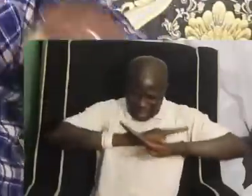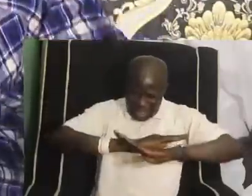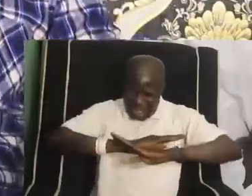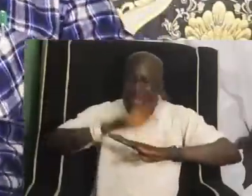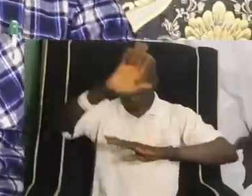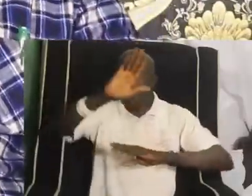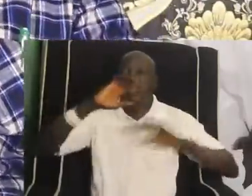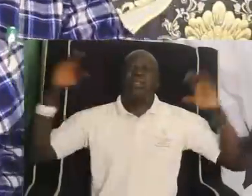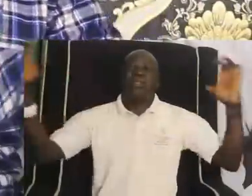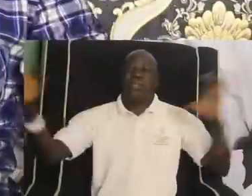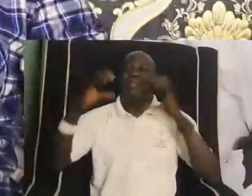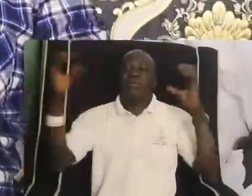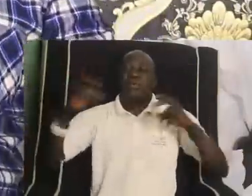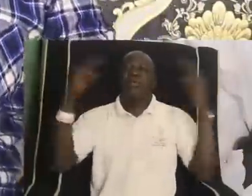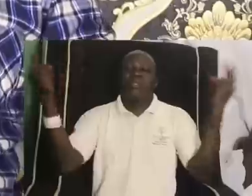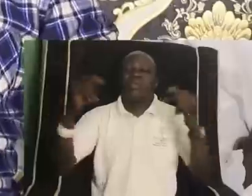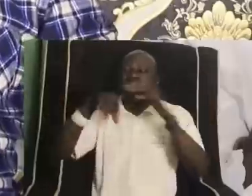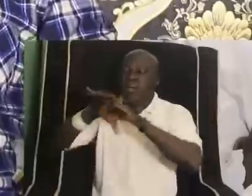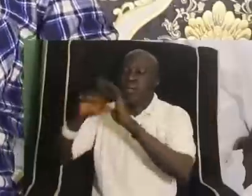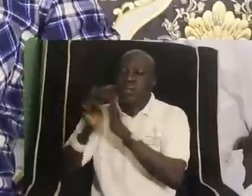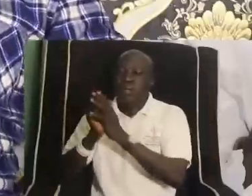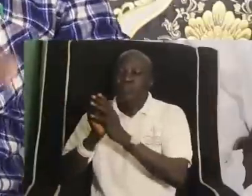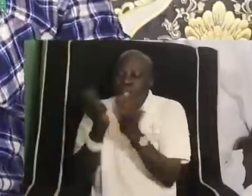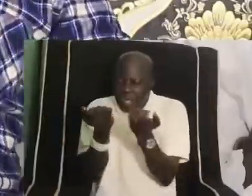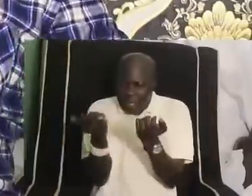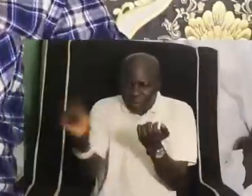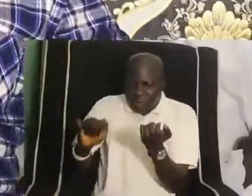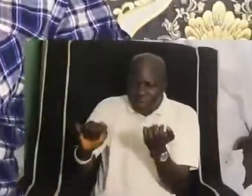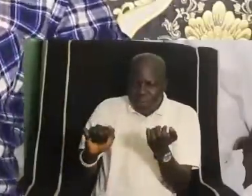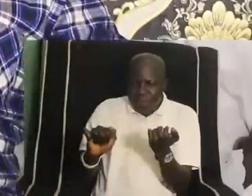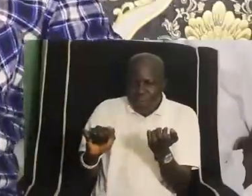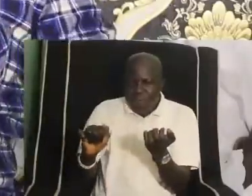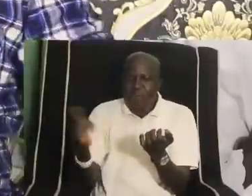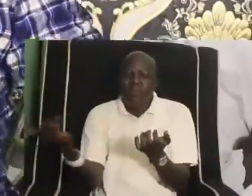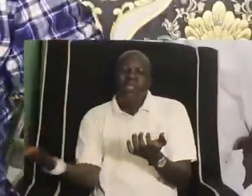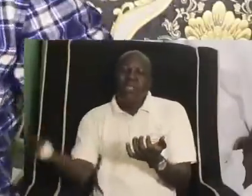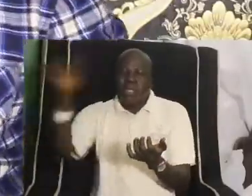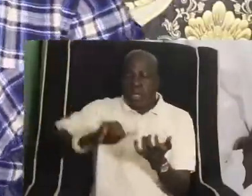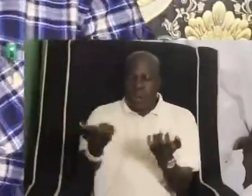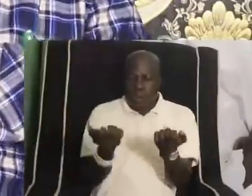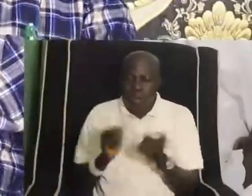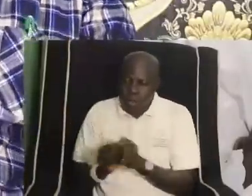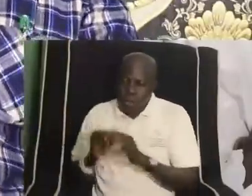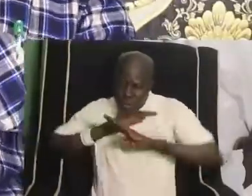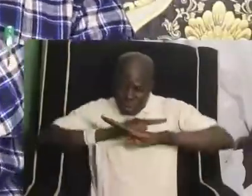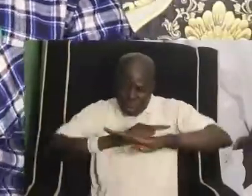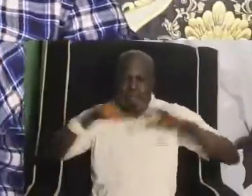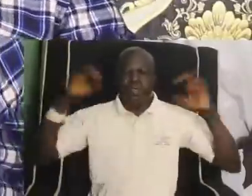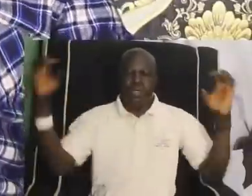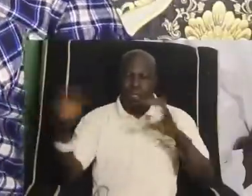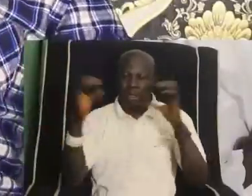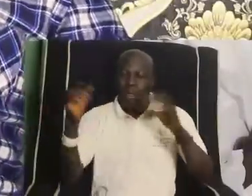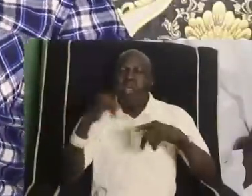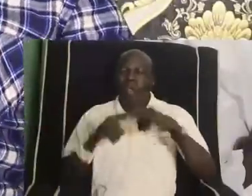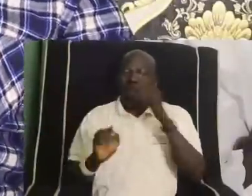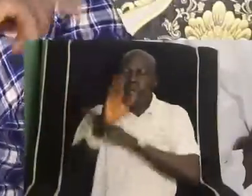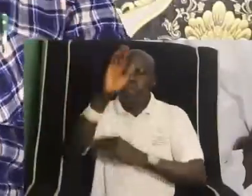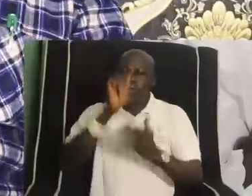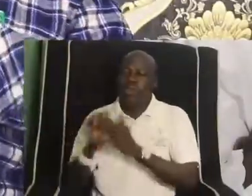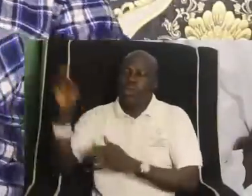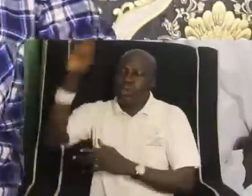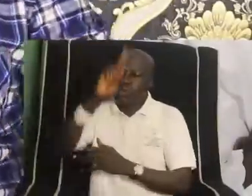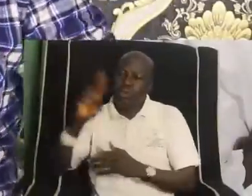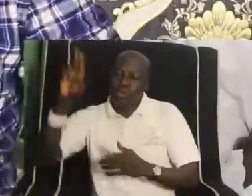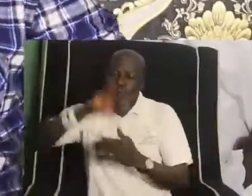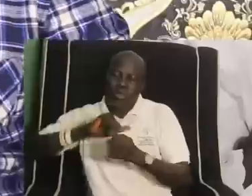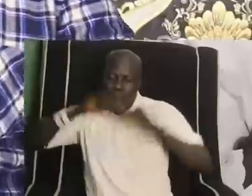ayeye. They do delay one day of celebration. Won fe delay ayeye won ni. They want to delay their celebration. Sugbon Olorun lo agbara ororo